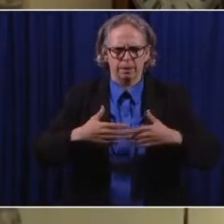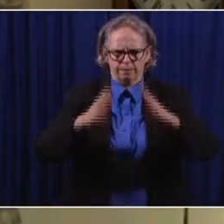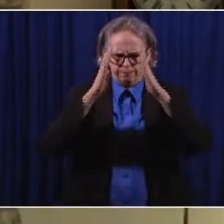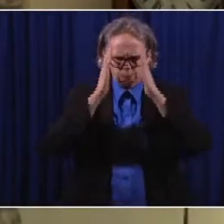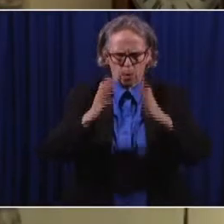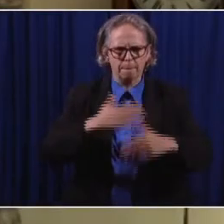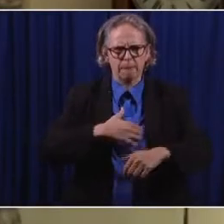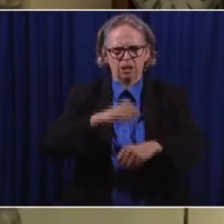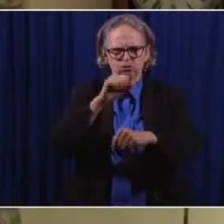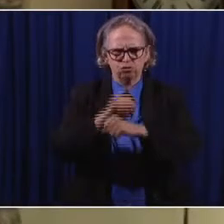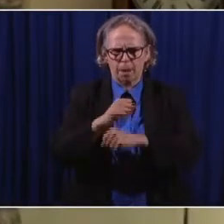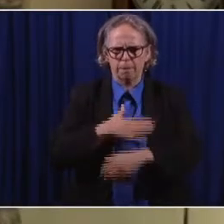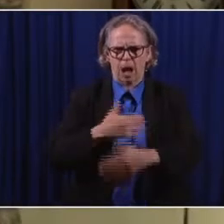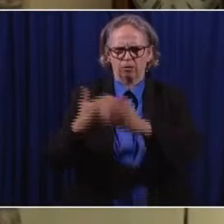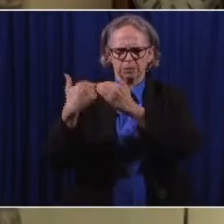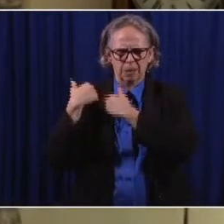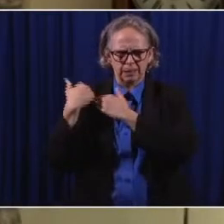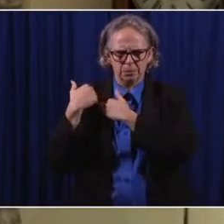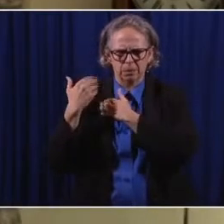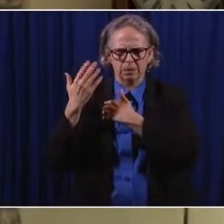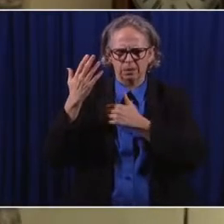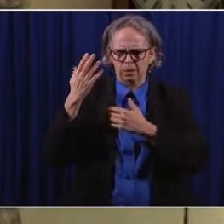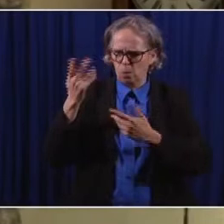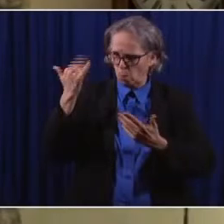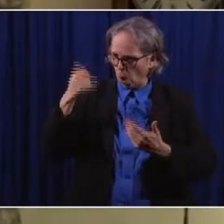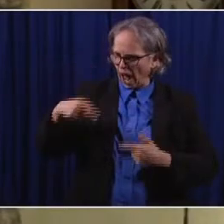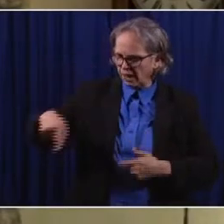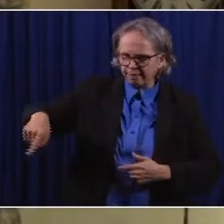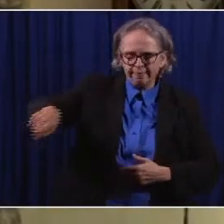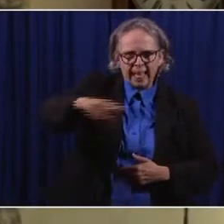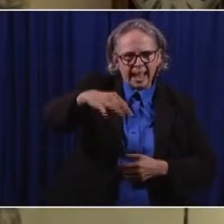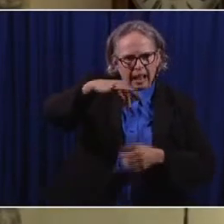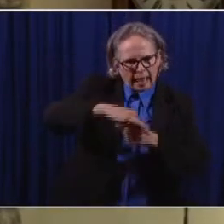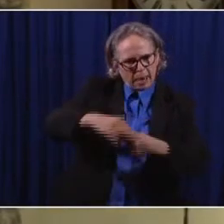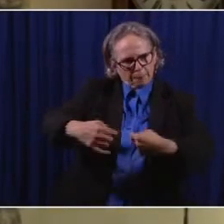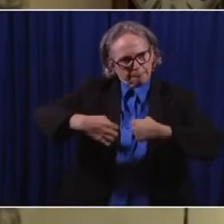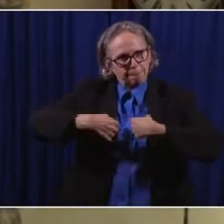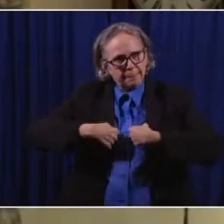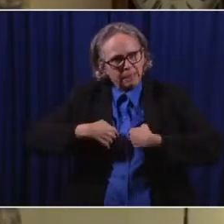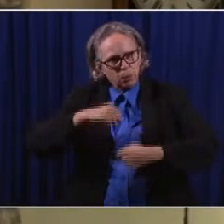elected me to do, and we'll keep doing that.